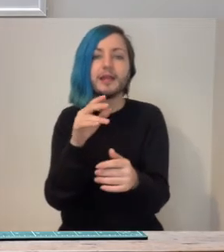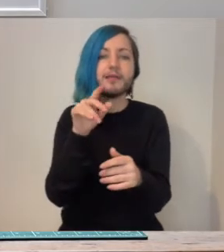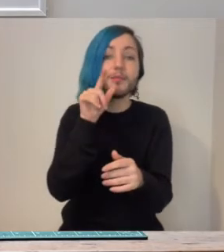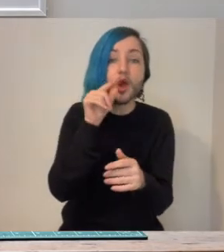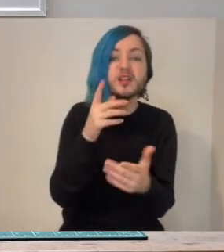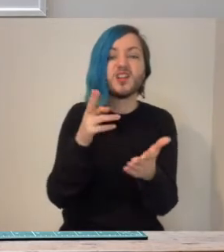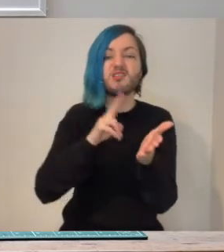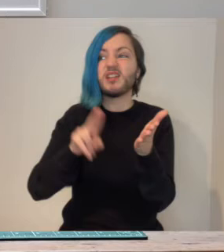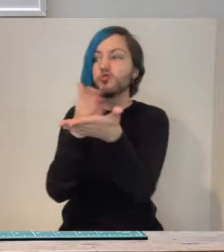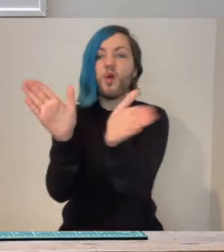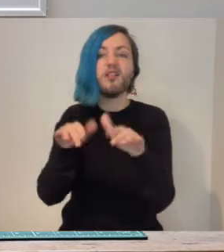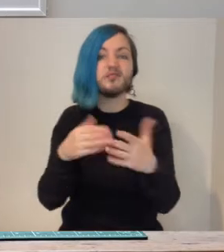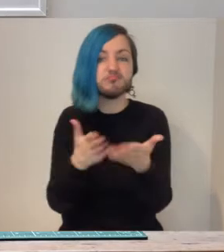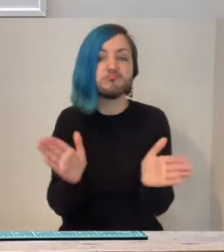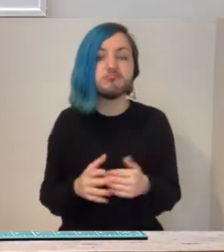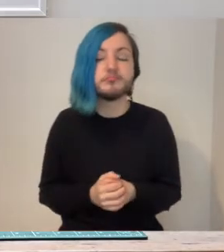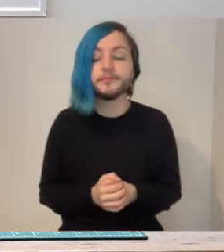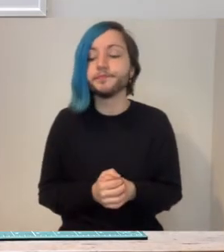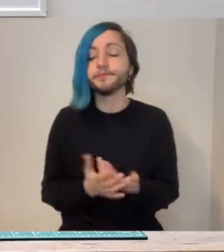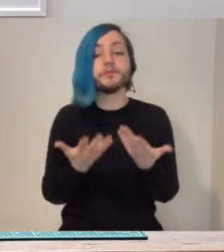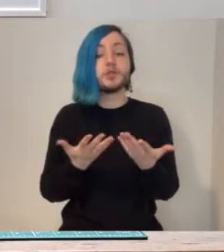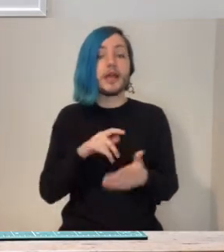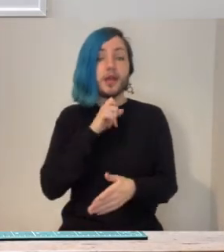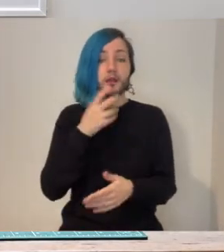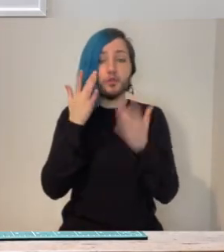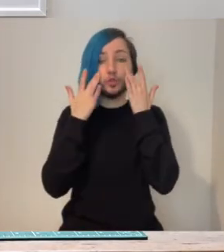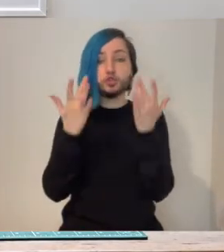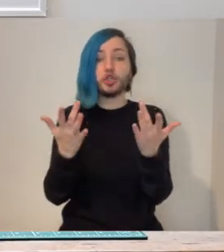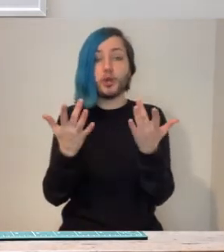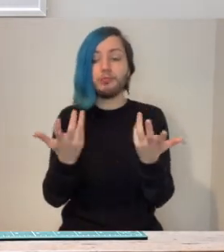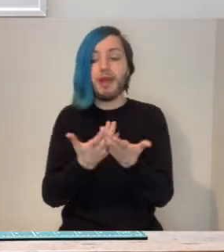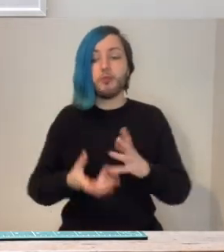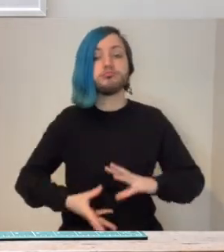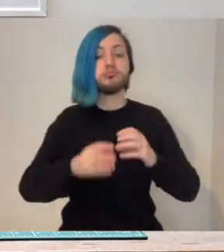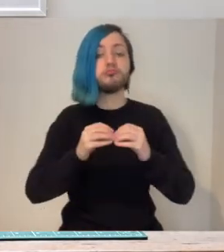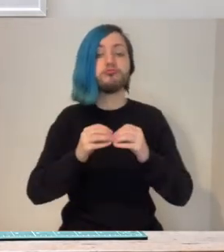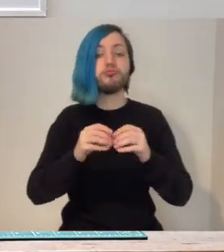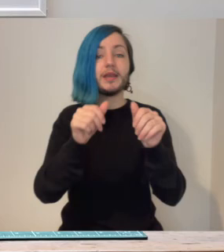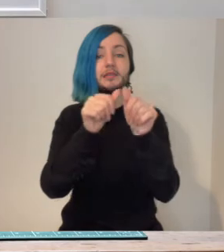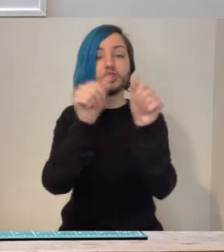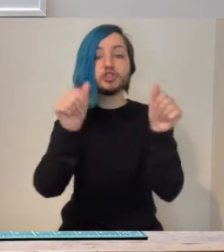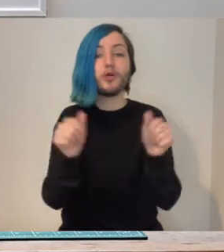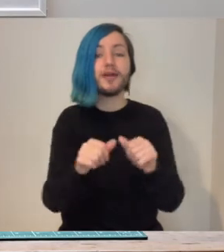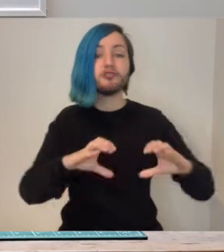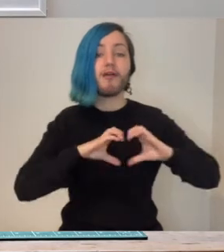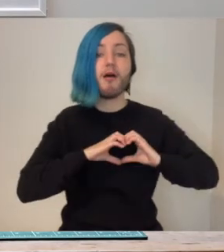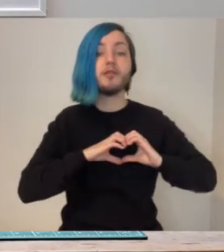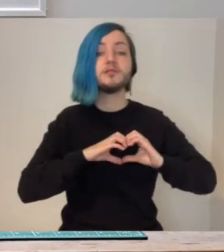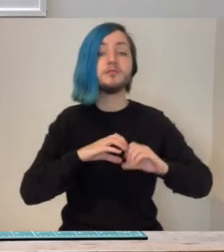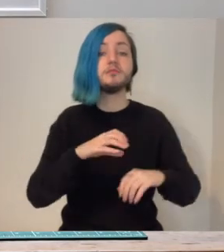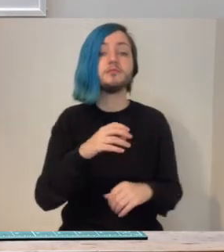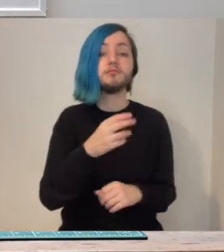and the natural world. So today I'm going to be showing you how to make a geometric